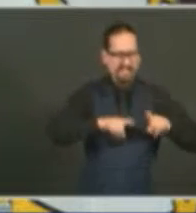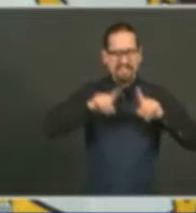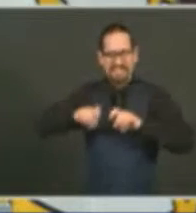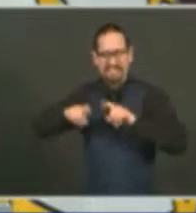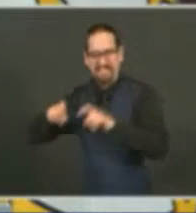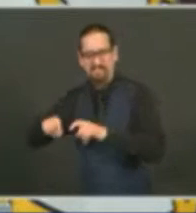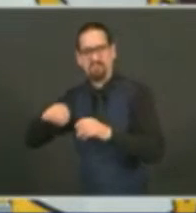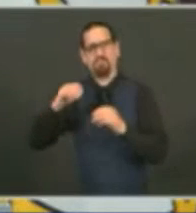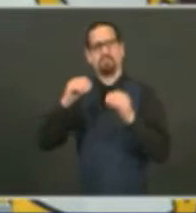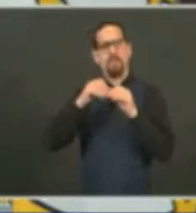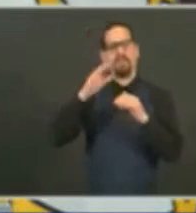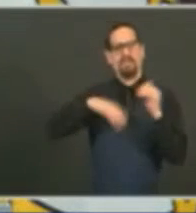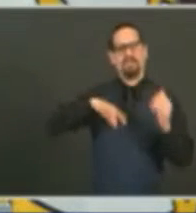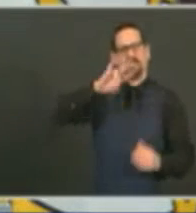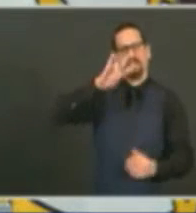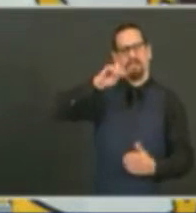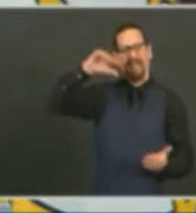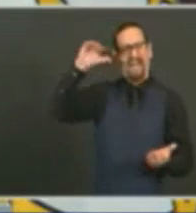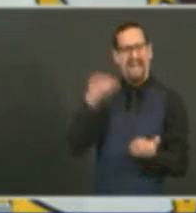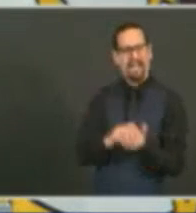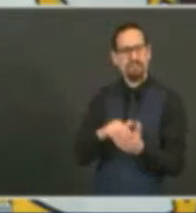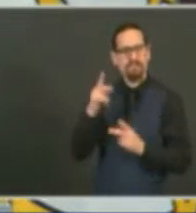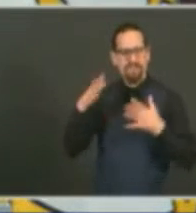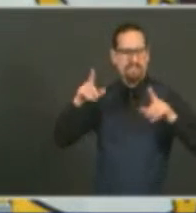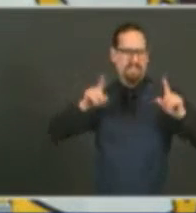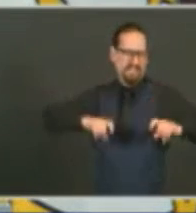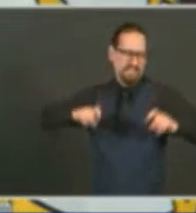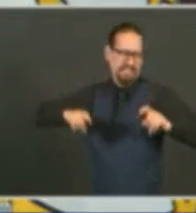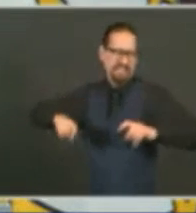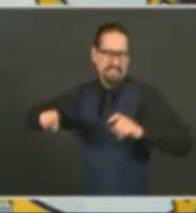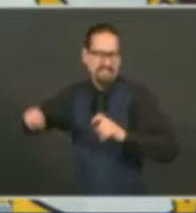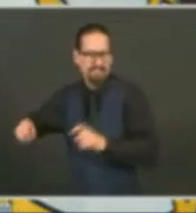70,000 people in them.